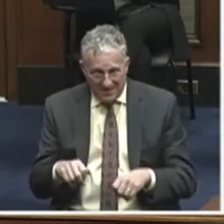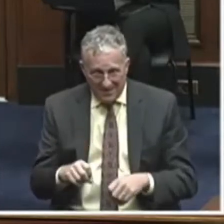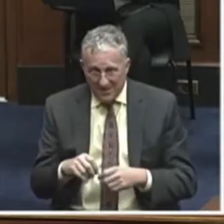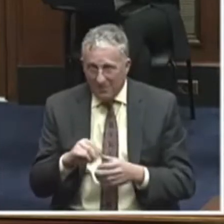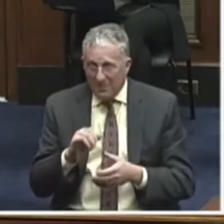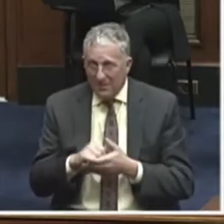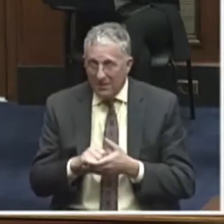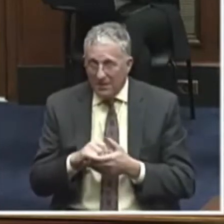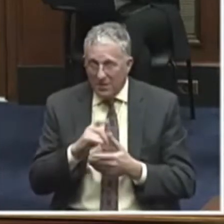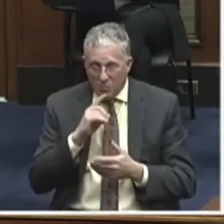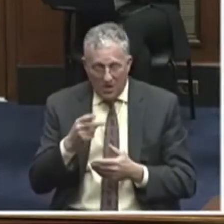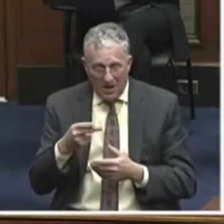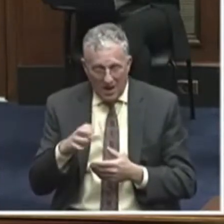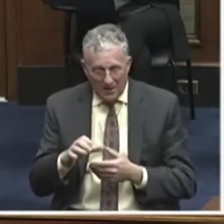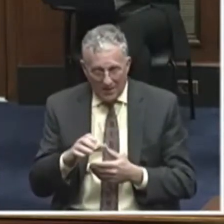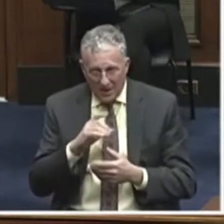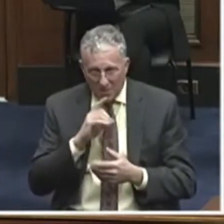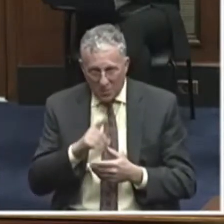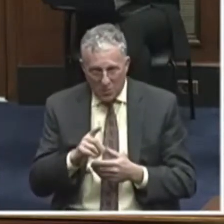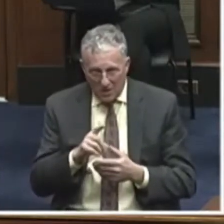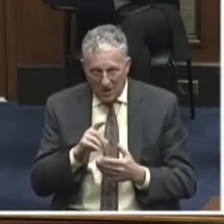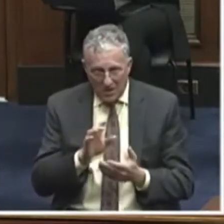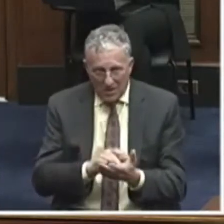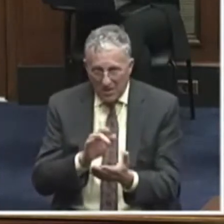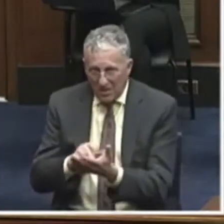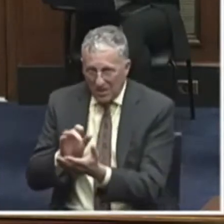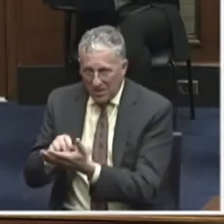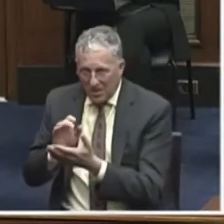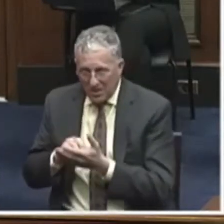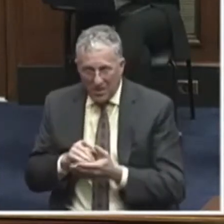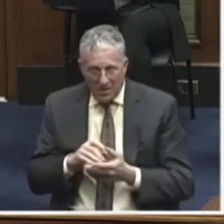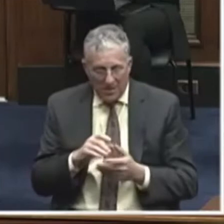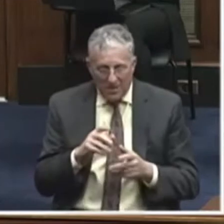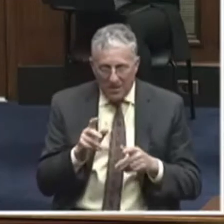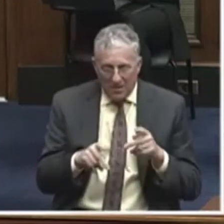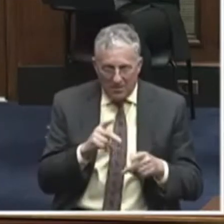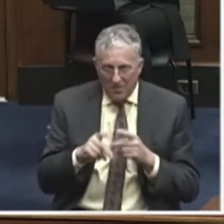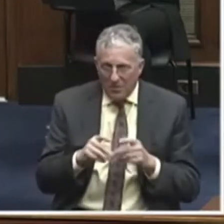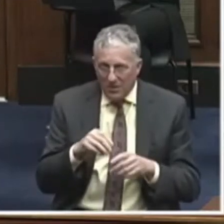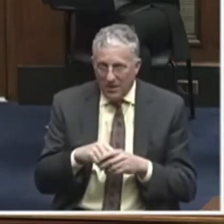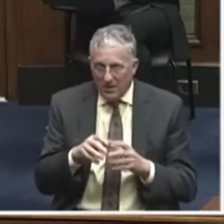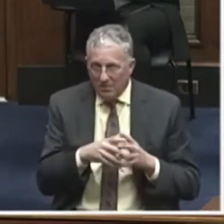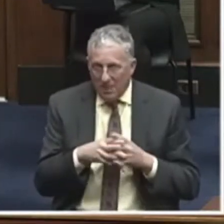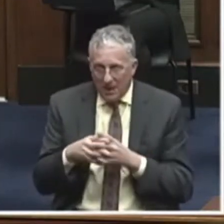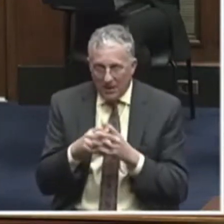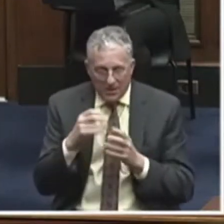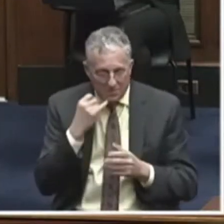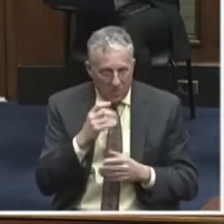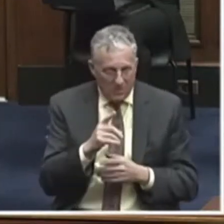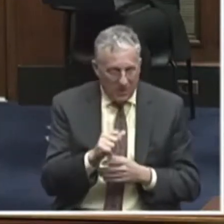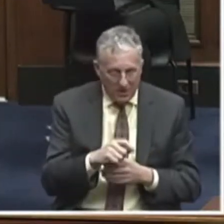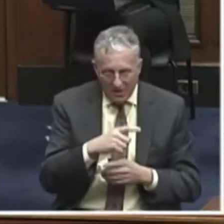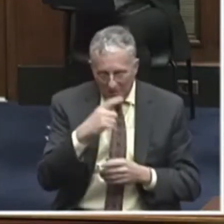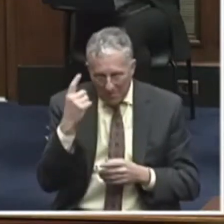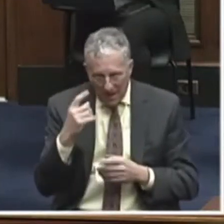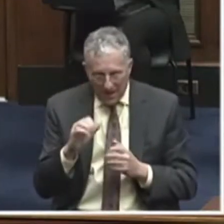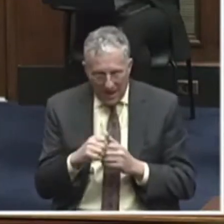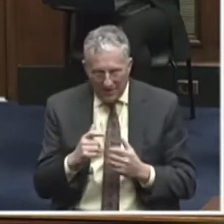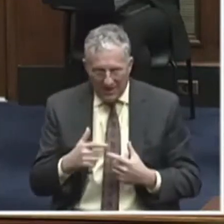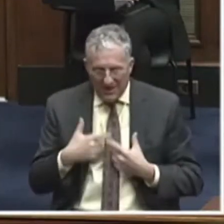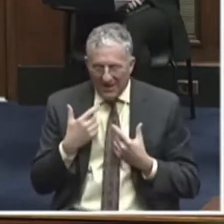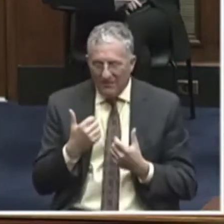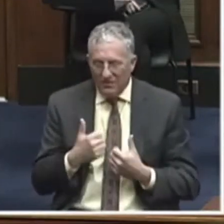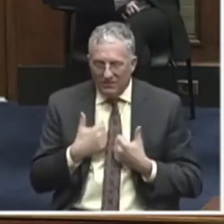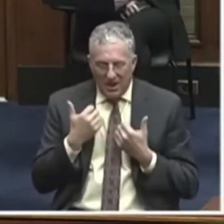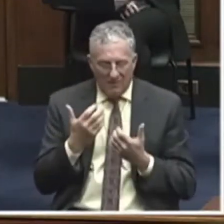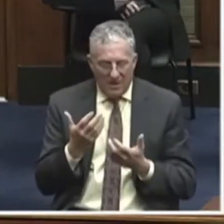repeatedly fails our most vulnerable communities. Today in America, if you are poor, Black, brown, indigenous, or disabled, your very ability to live, to survive, is jeopardized